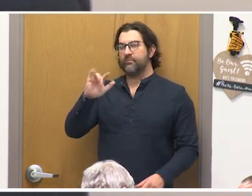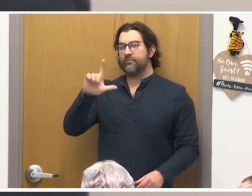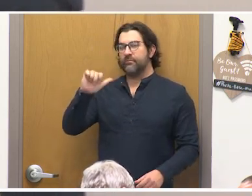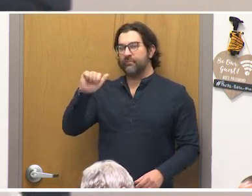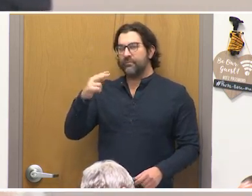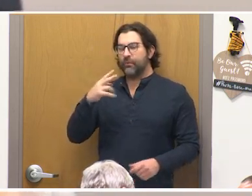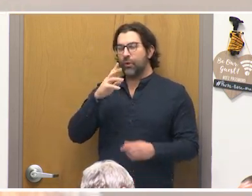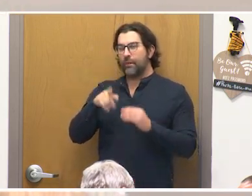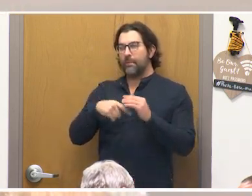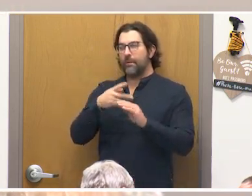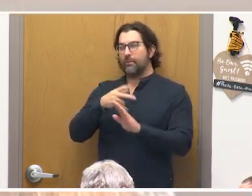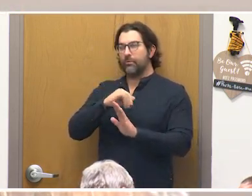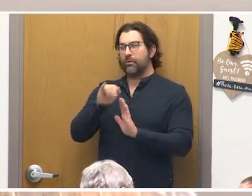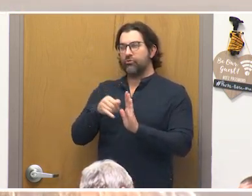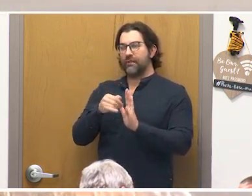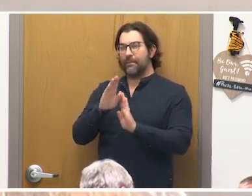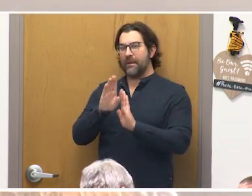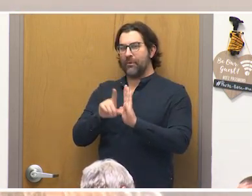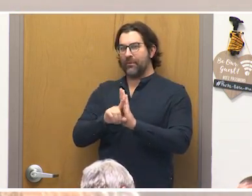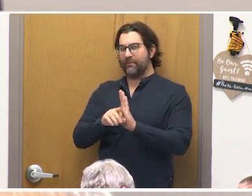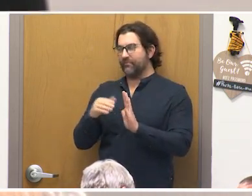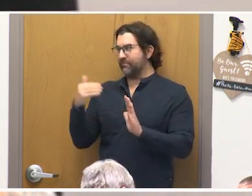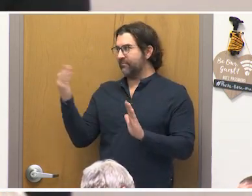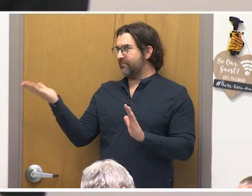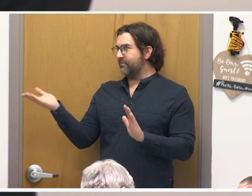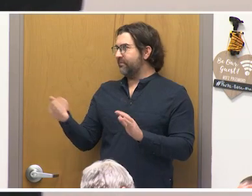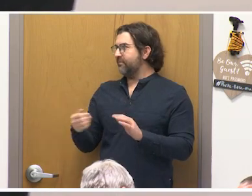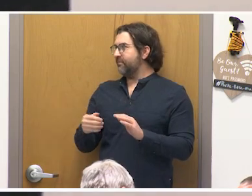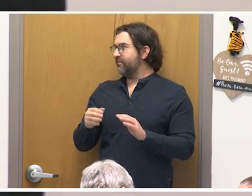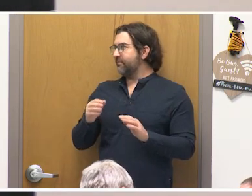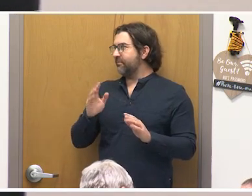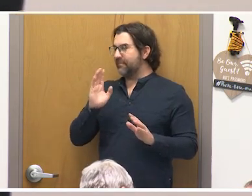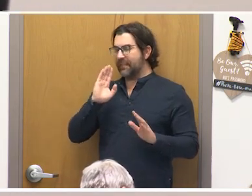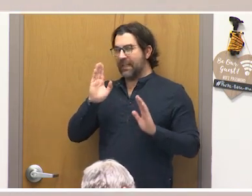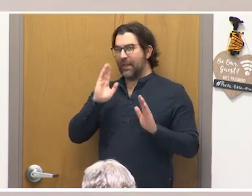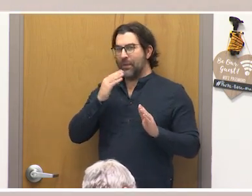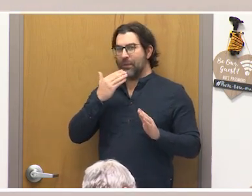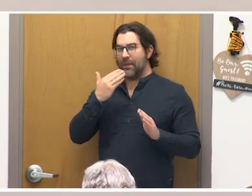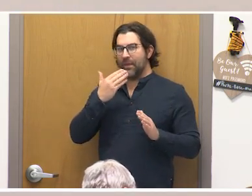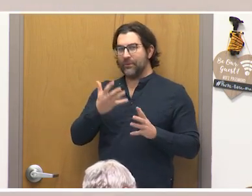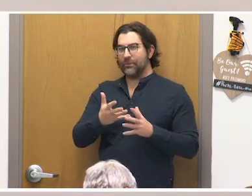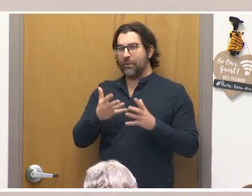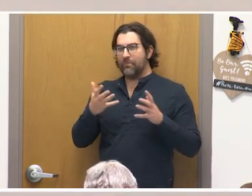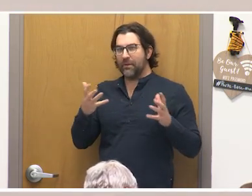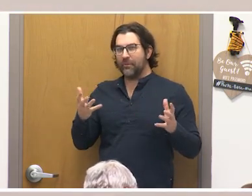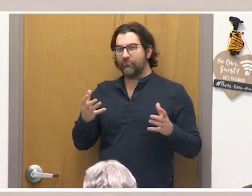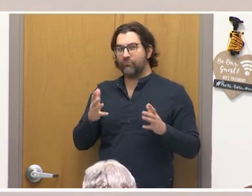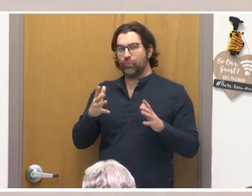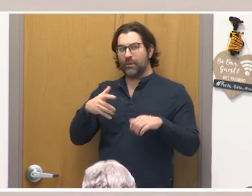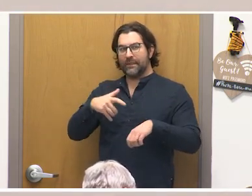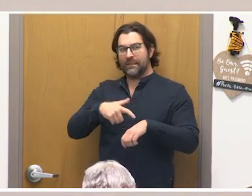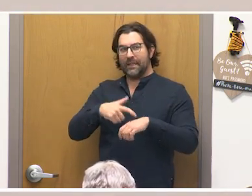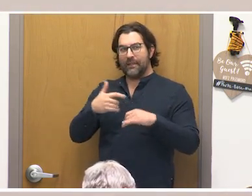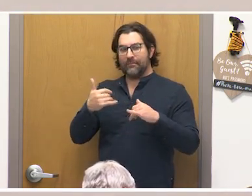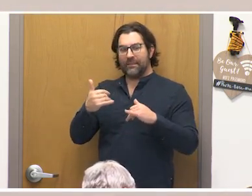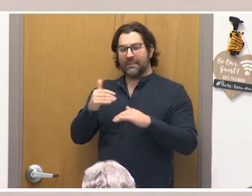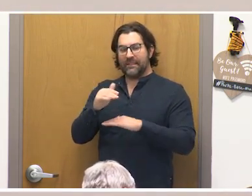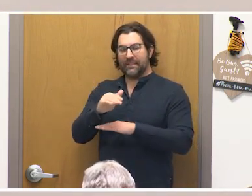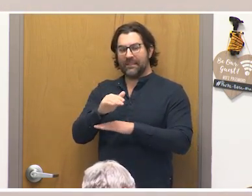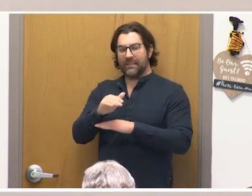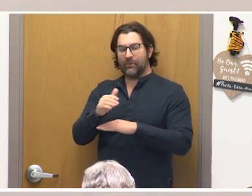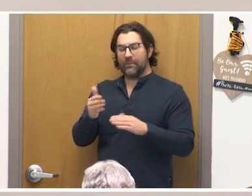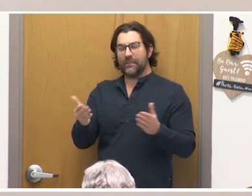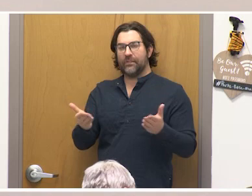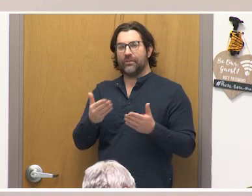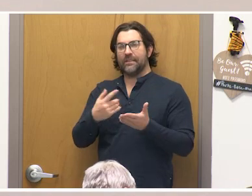background. Thank you, Jan. Hi, everyone. Thank you so much for giving us your time this evening. We are here